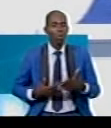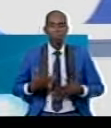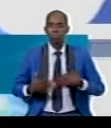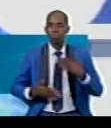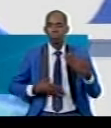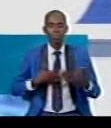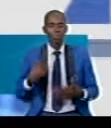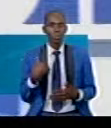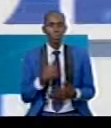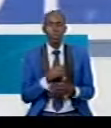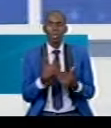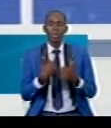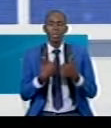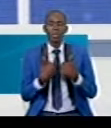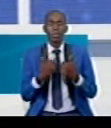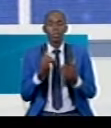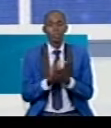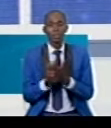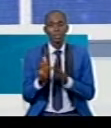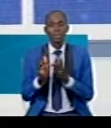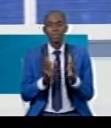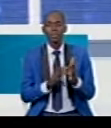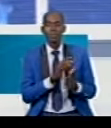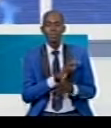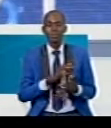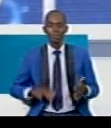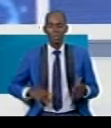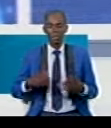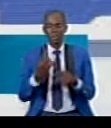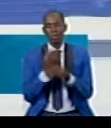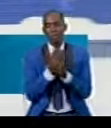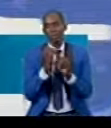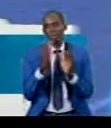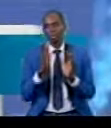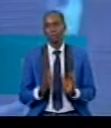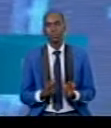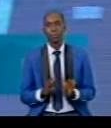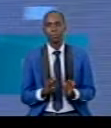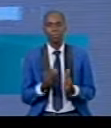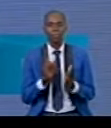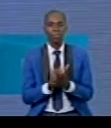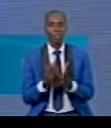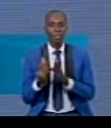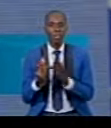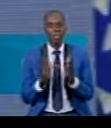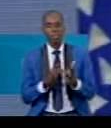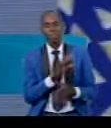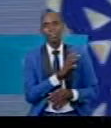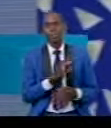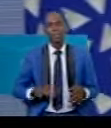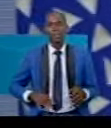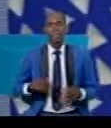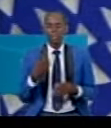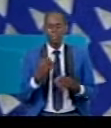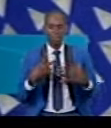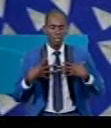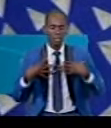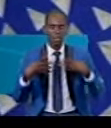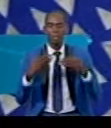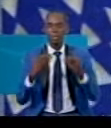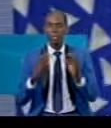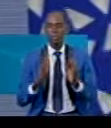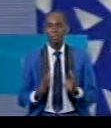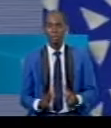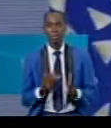have that Jesus Christ is the Savior, that Jesus Christ is a healer,